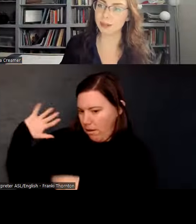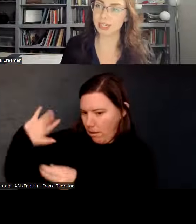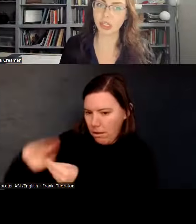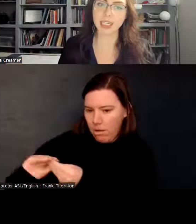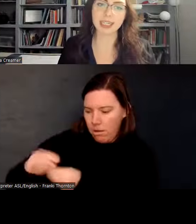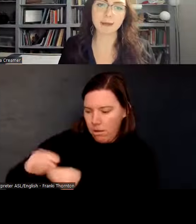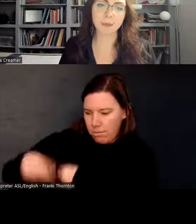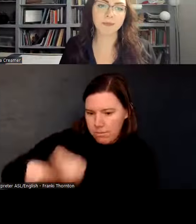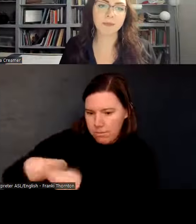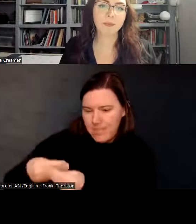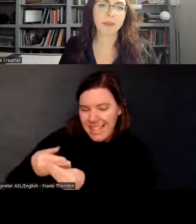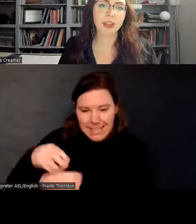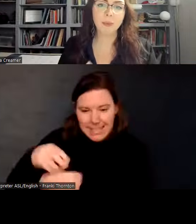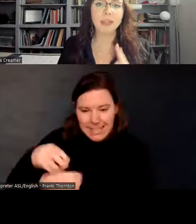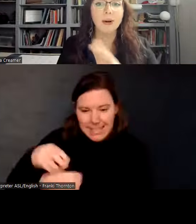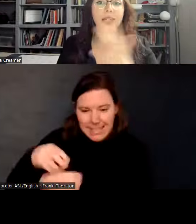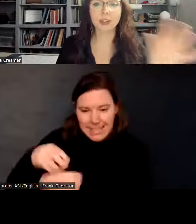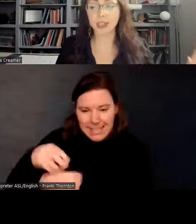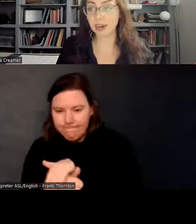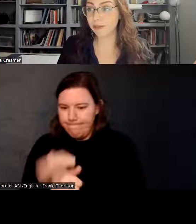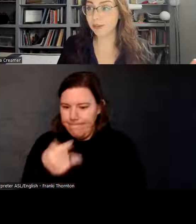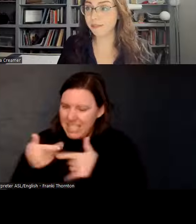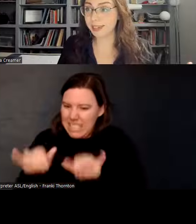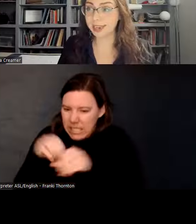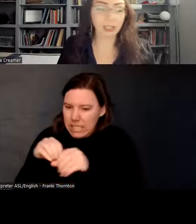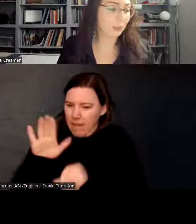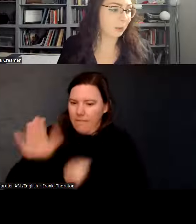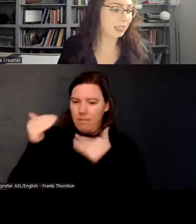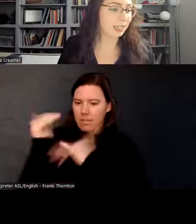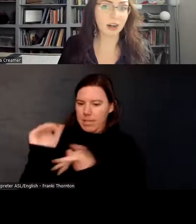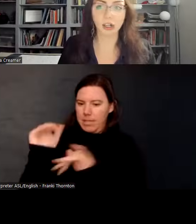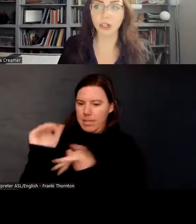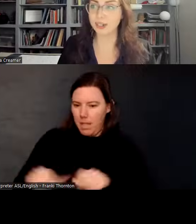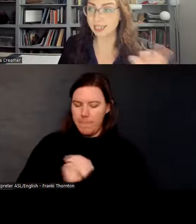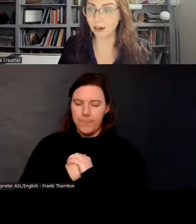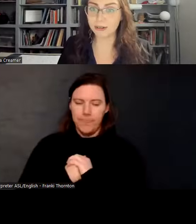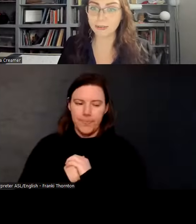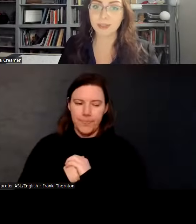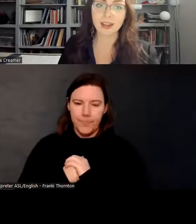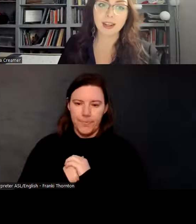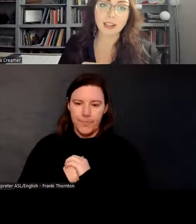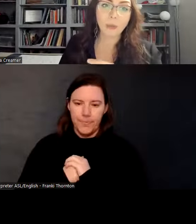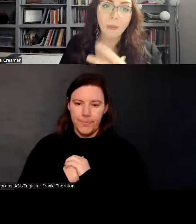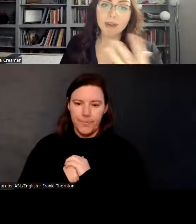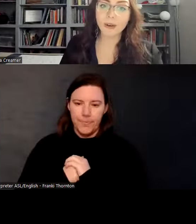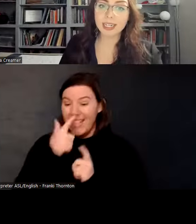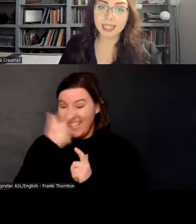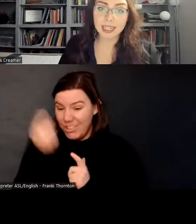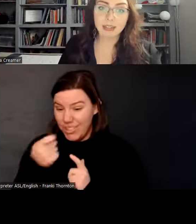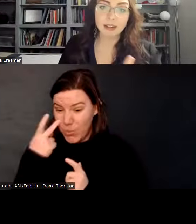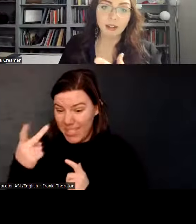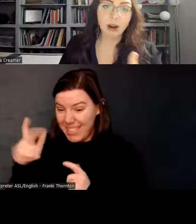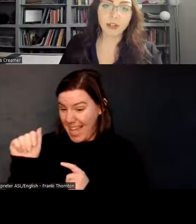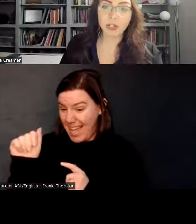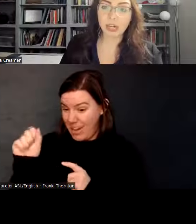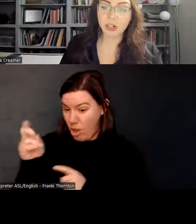imperial limitations. What's most interesting, however, is actually what we see at Ashur itself. So while we've already